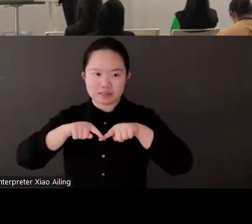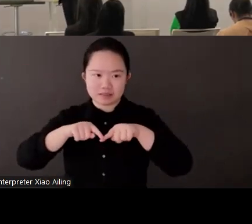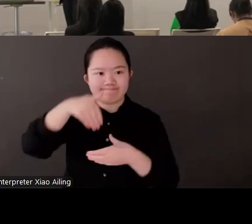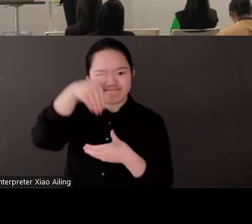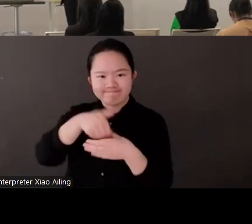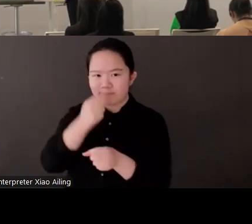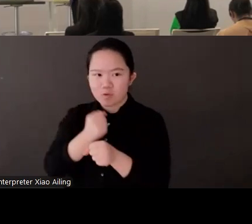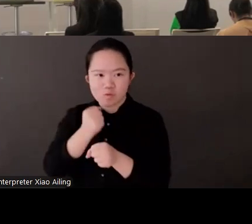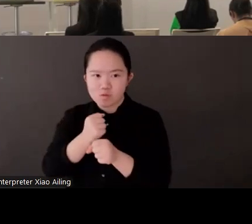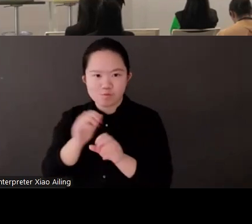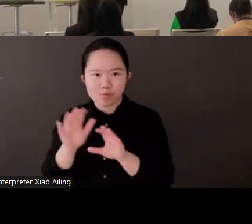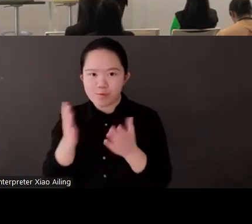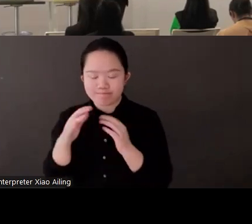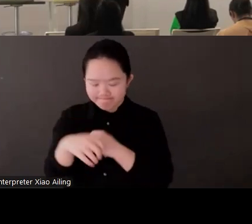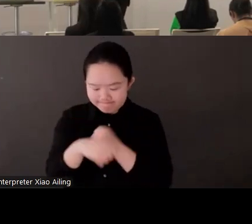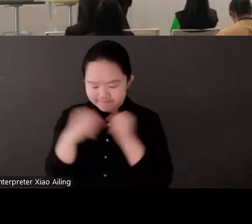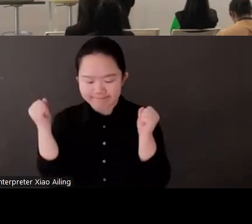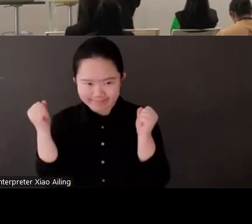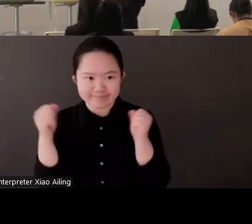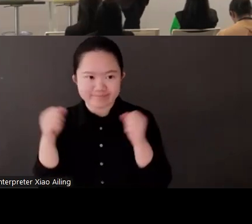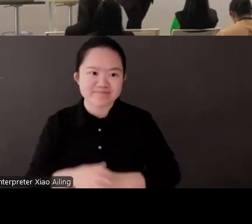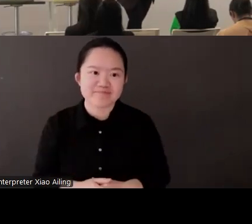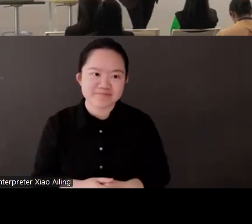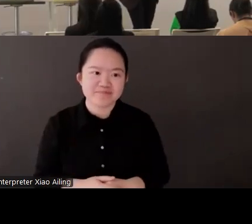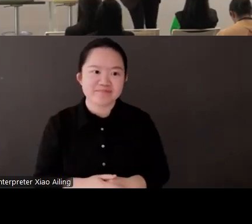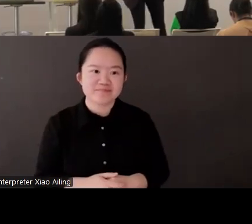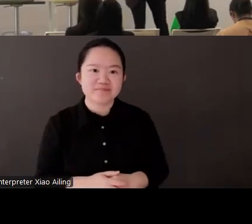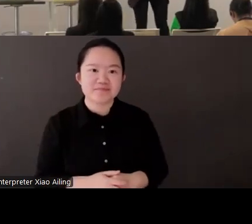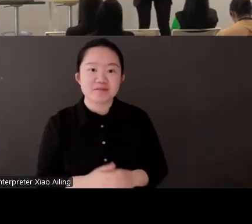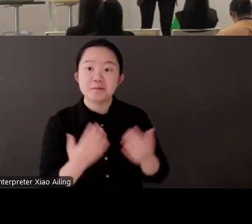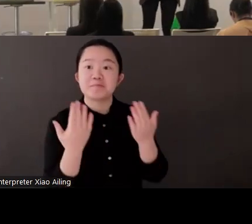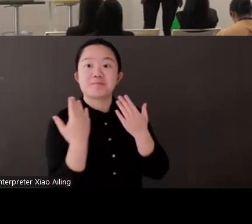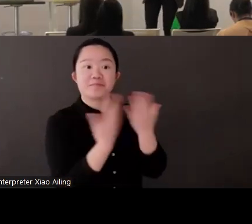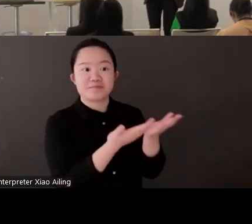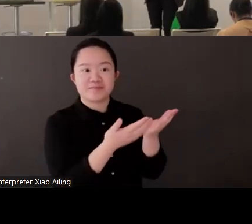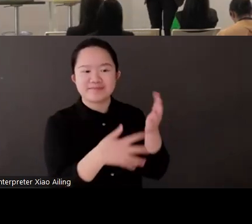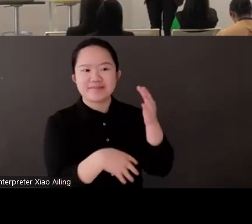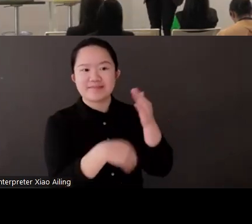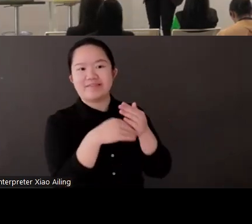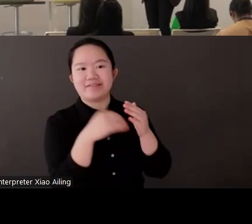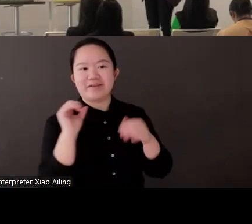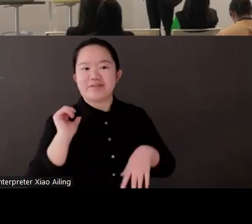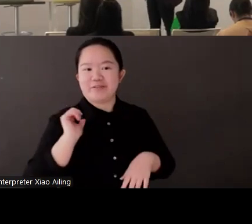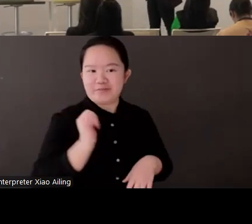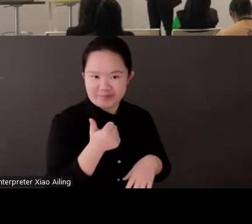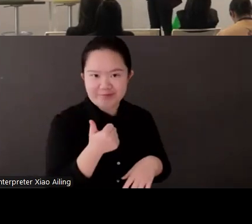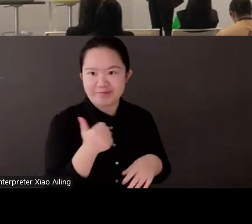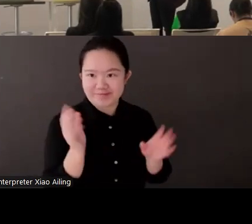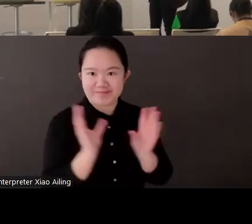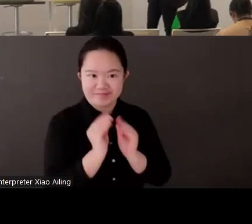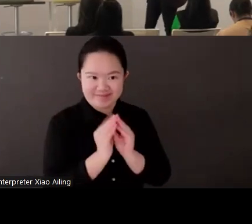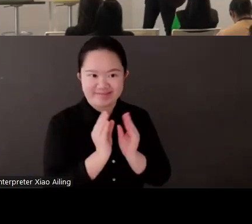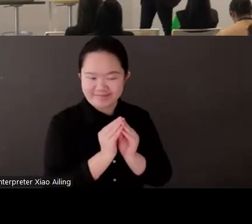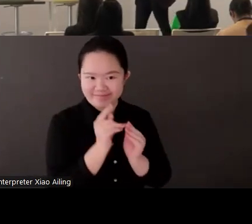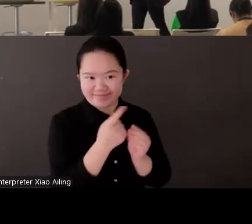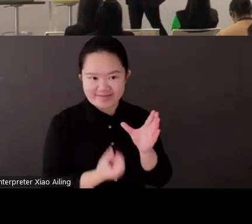And then we have some upcoming events already tomorrow. I know you can't wait long enough. We have a great one about